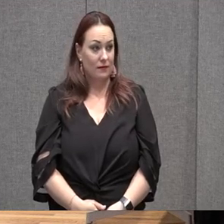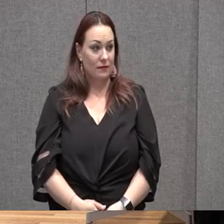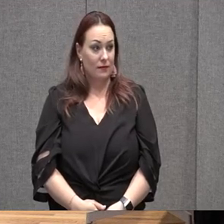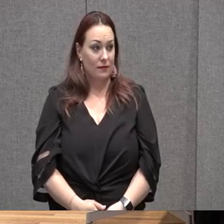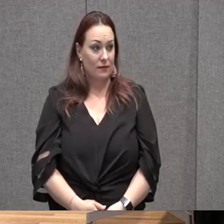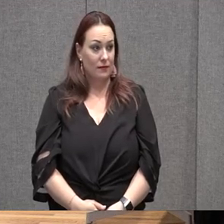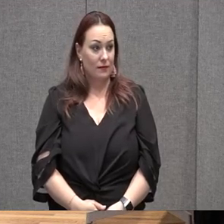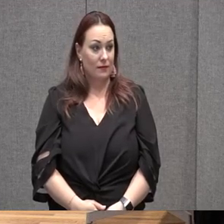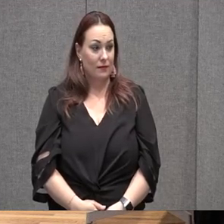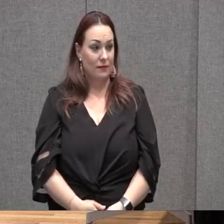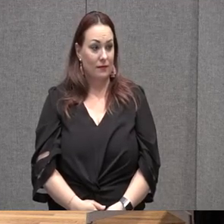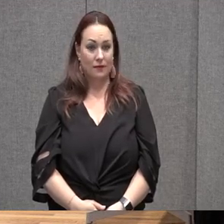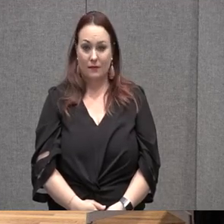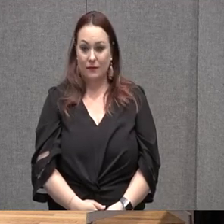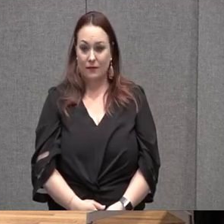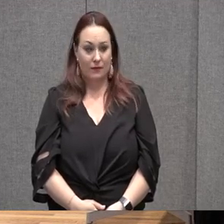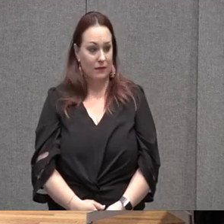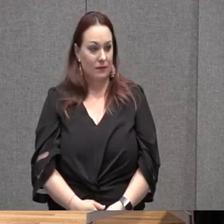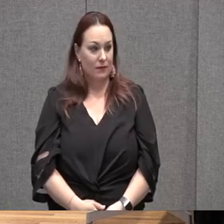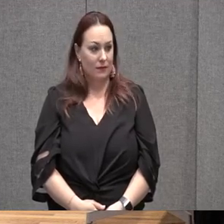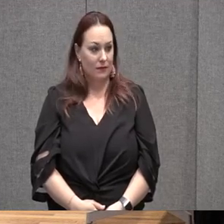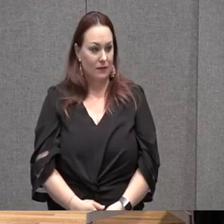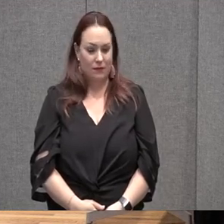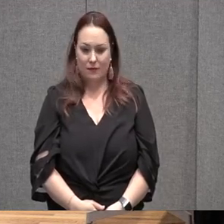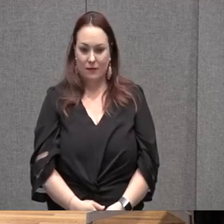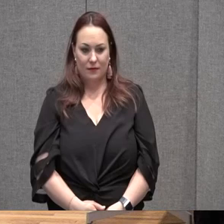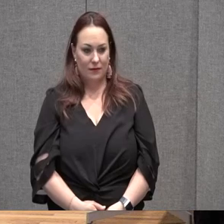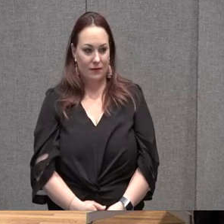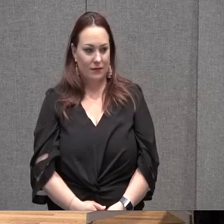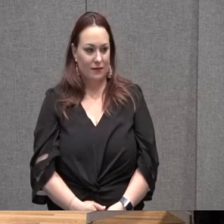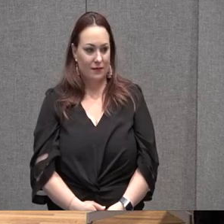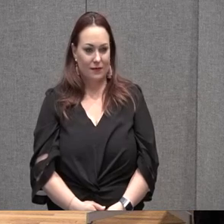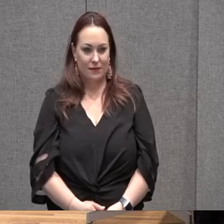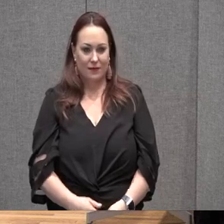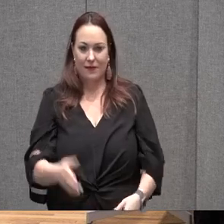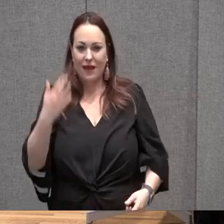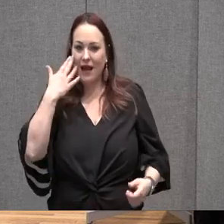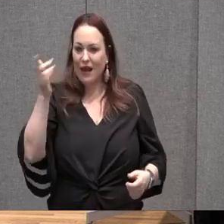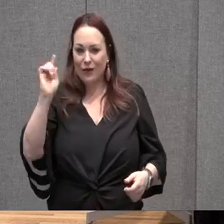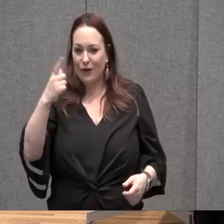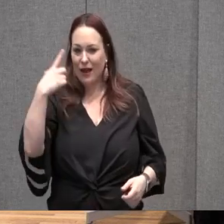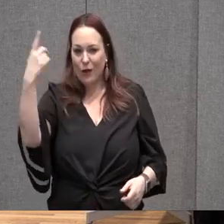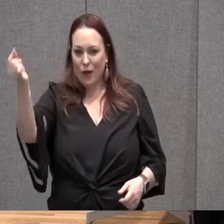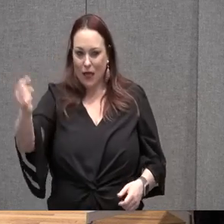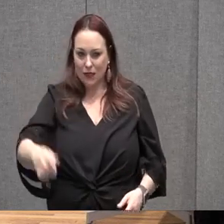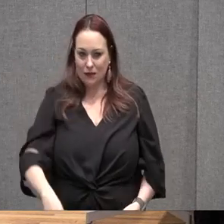I'm going to look away. Oh. I don't know where that went.